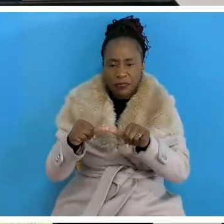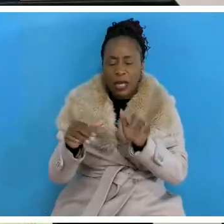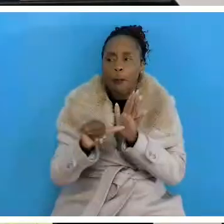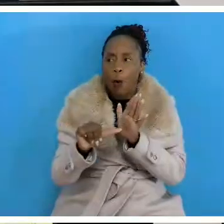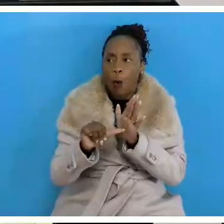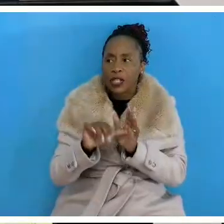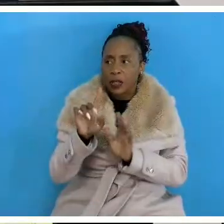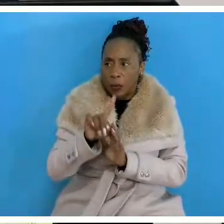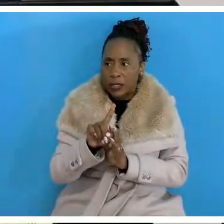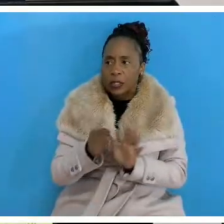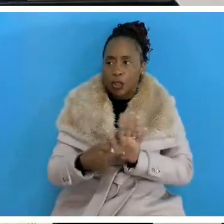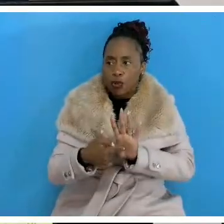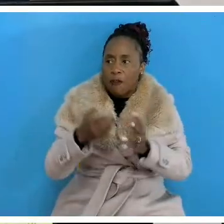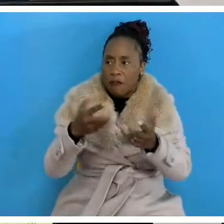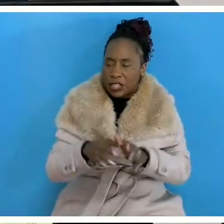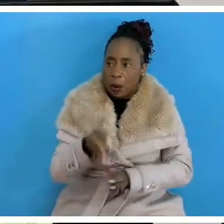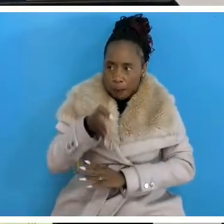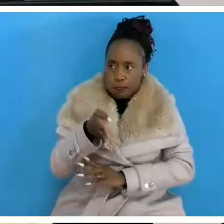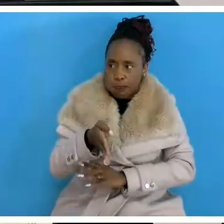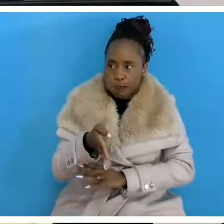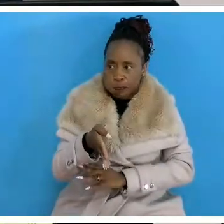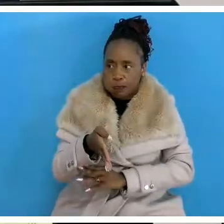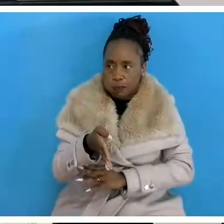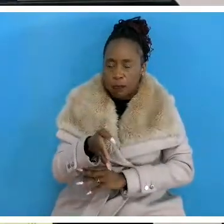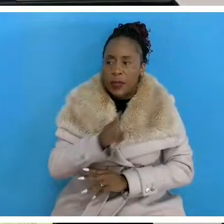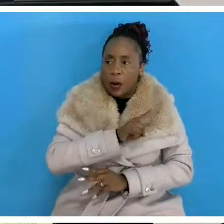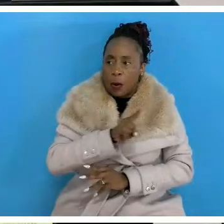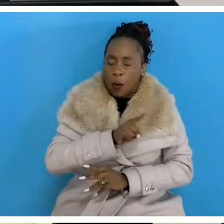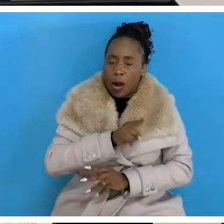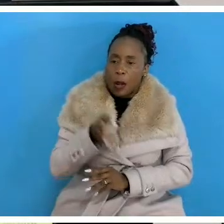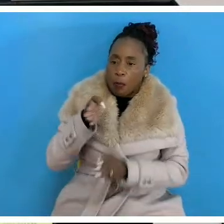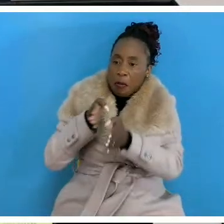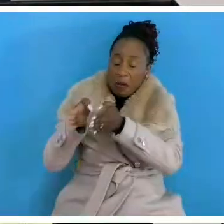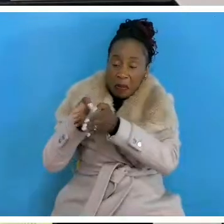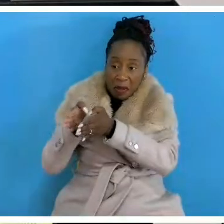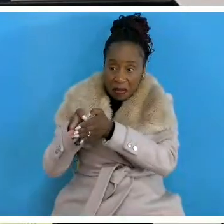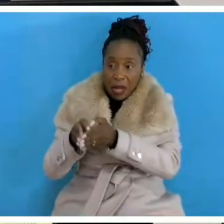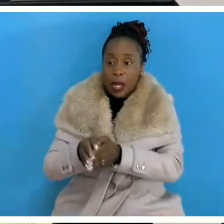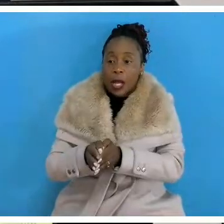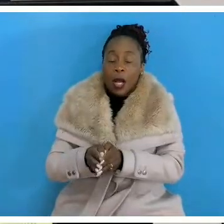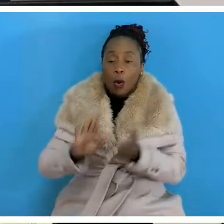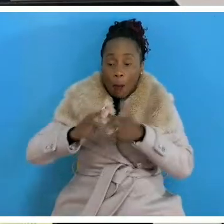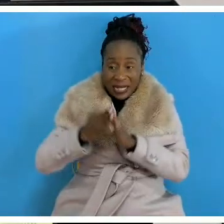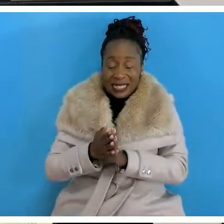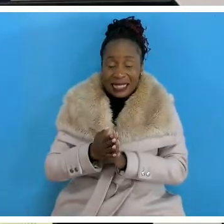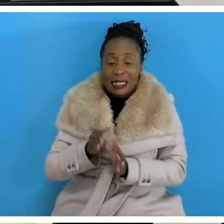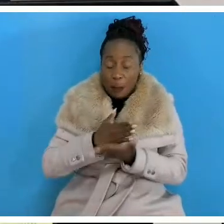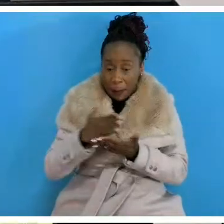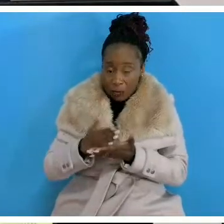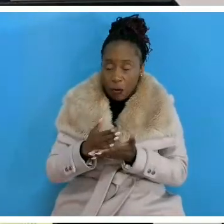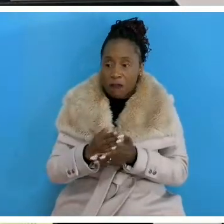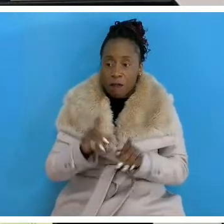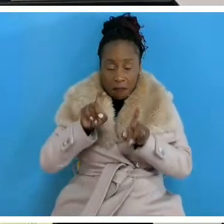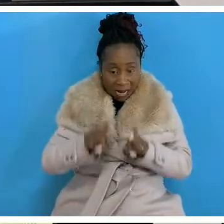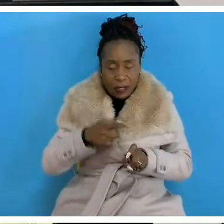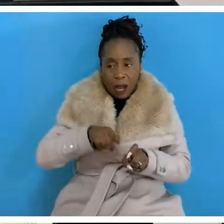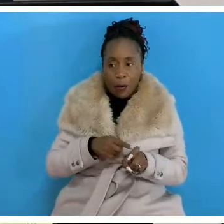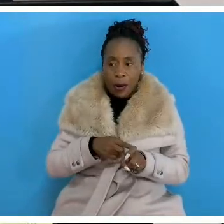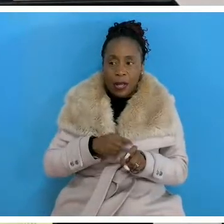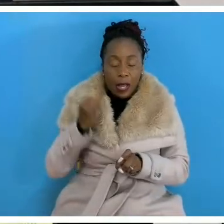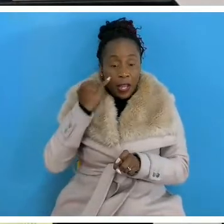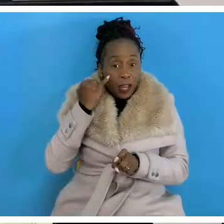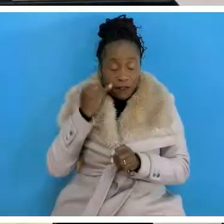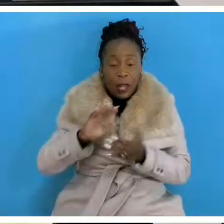show that they were here, because reaching out to the community is part of the mandate, and if the community